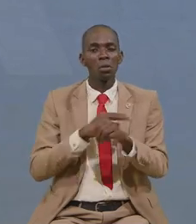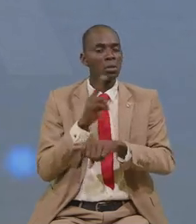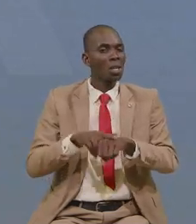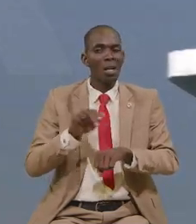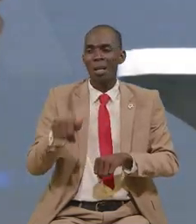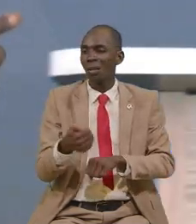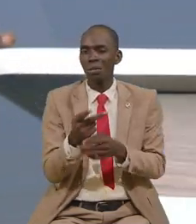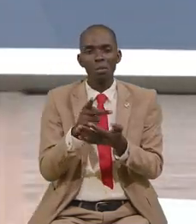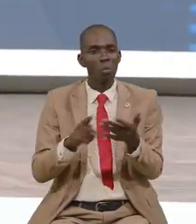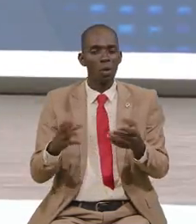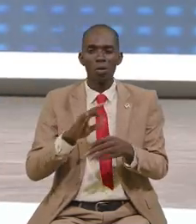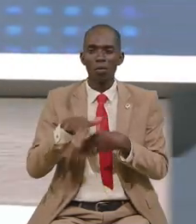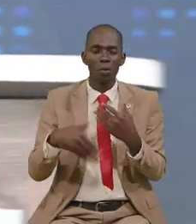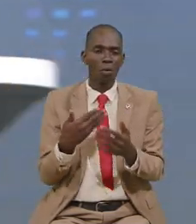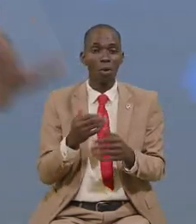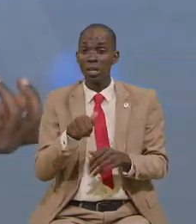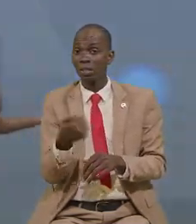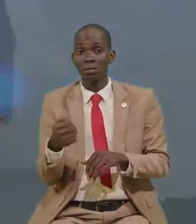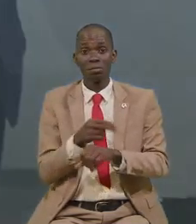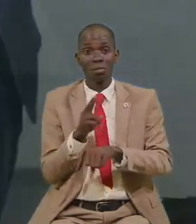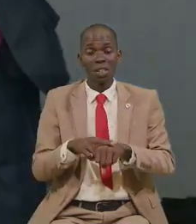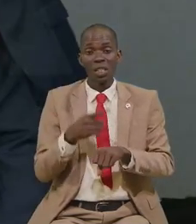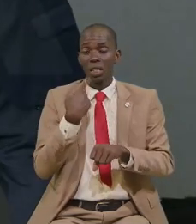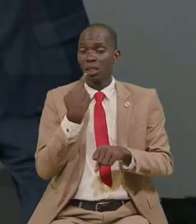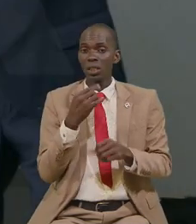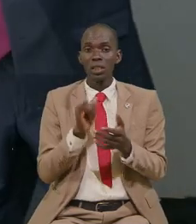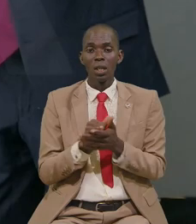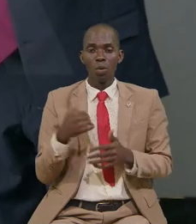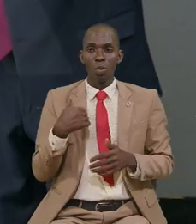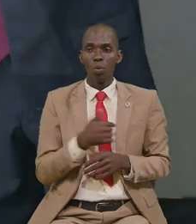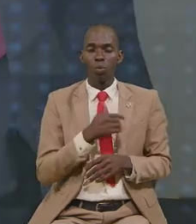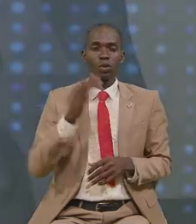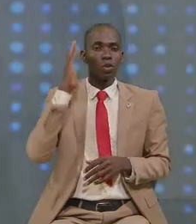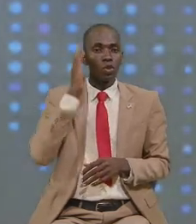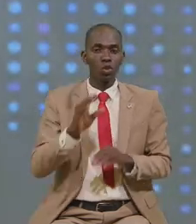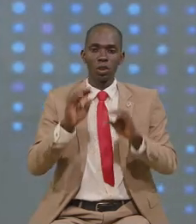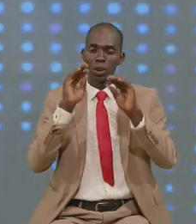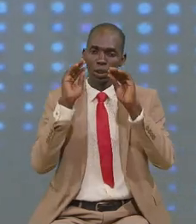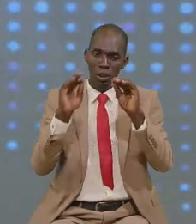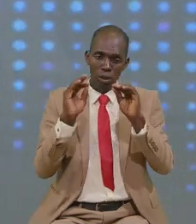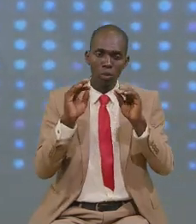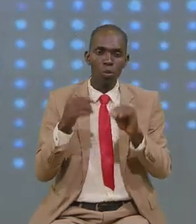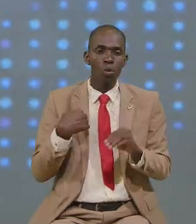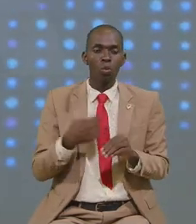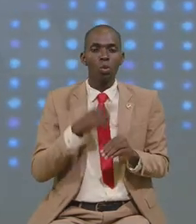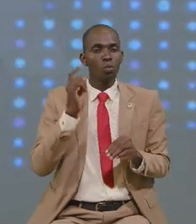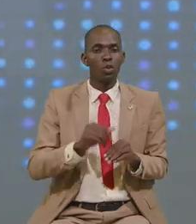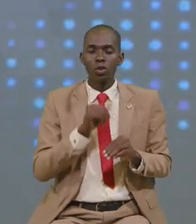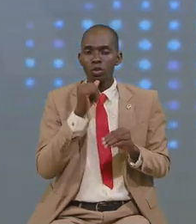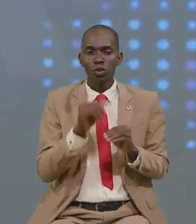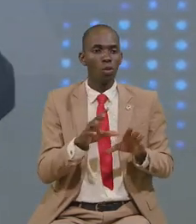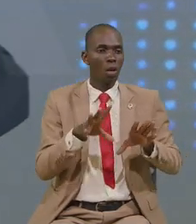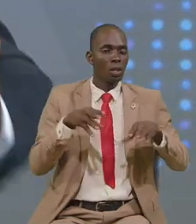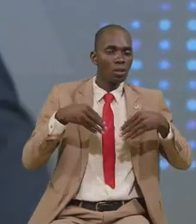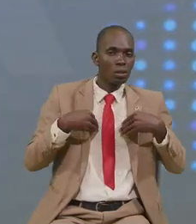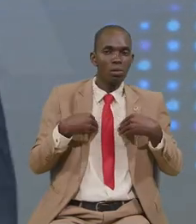nation, and he says we should teach, we shouldn't entertain. We should teach, we shouldn't,